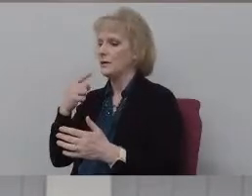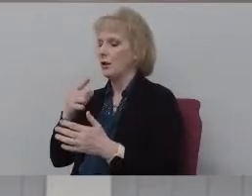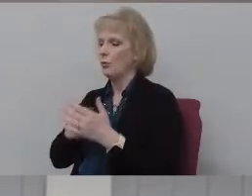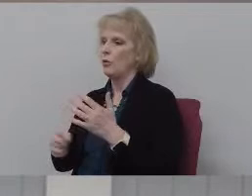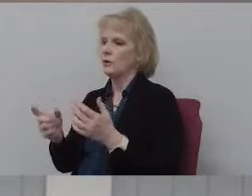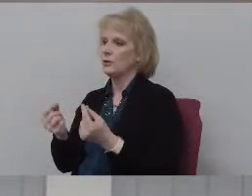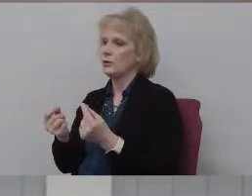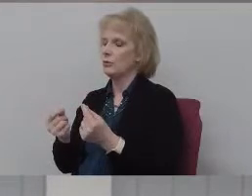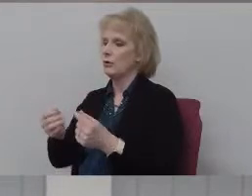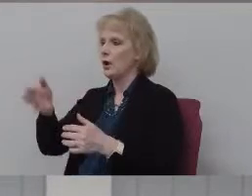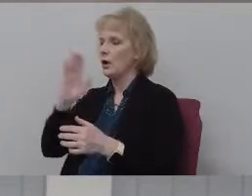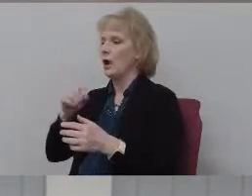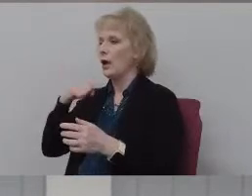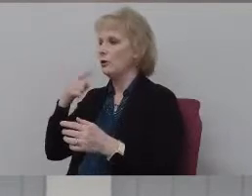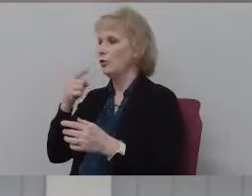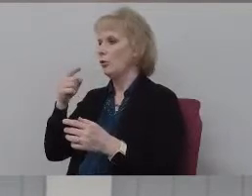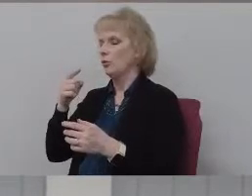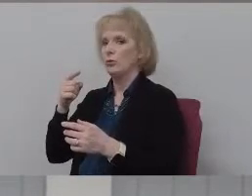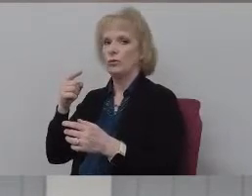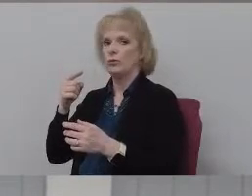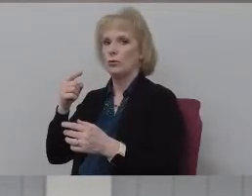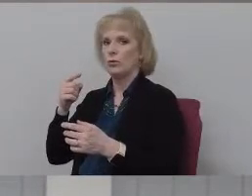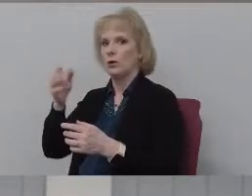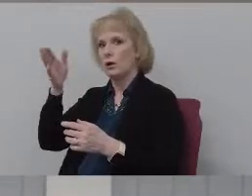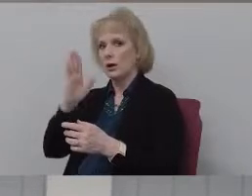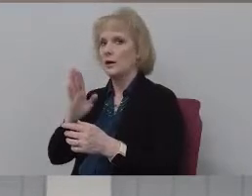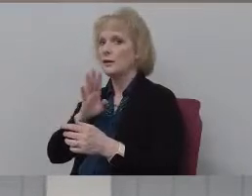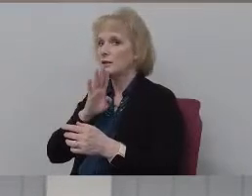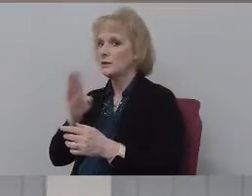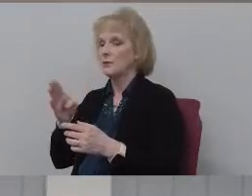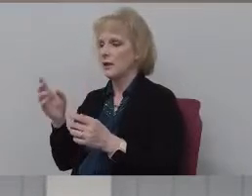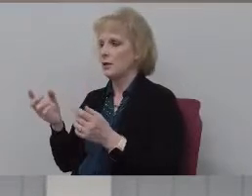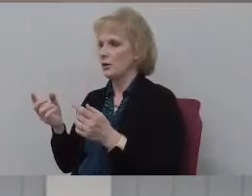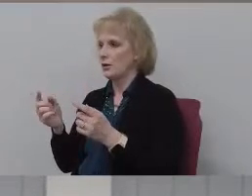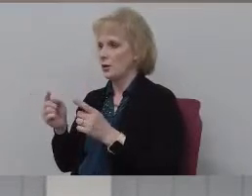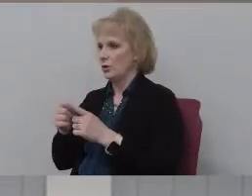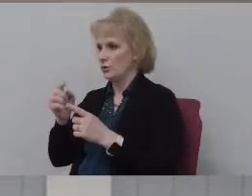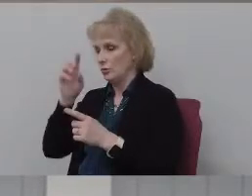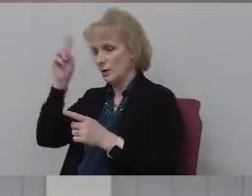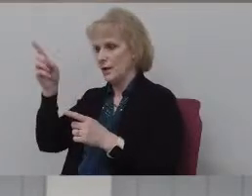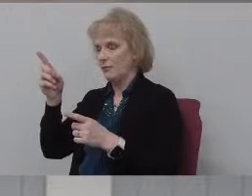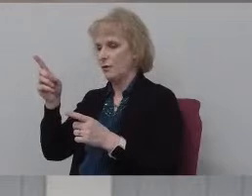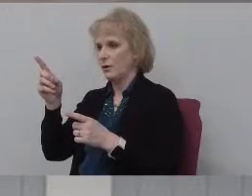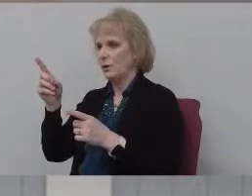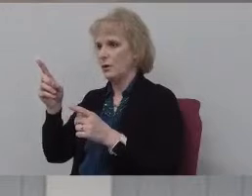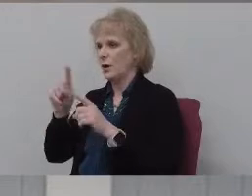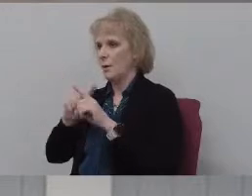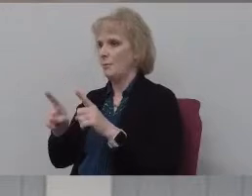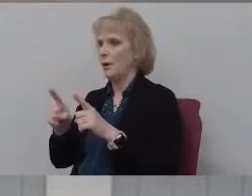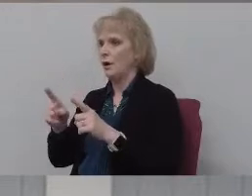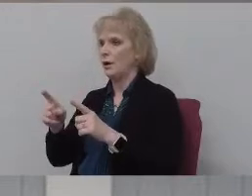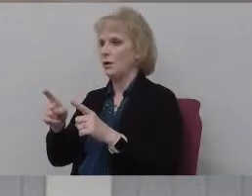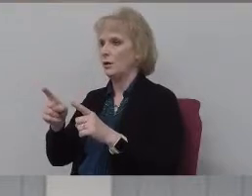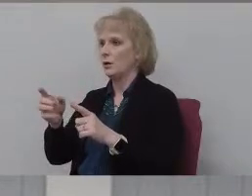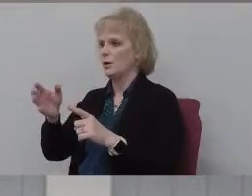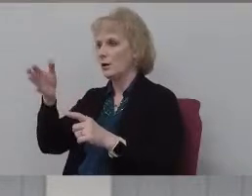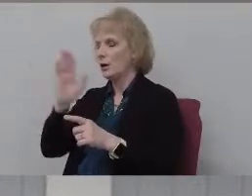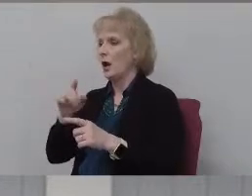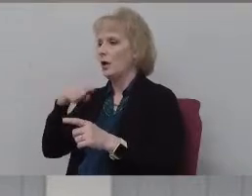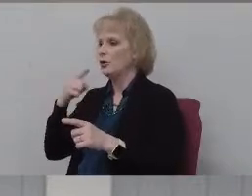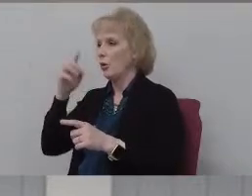That God told David, now God did speak to David and told him what to do, but God told David what to